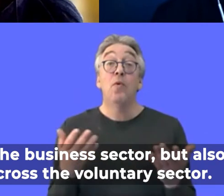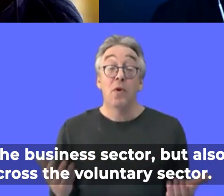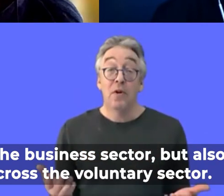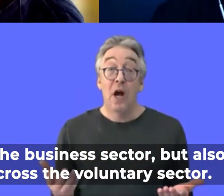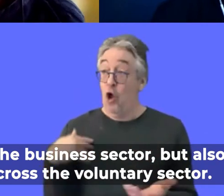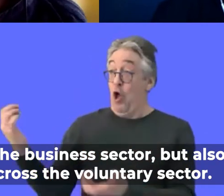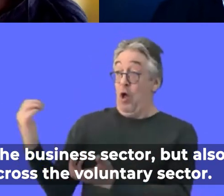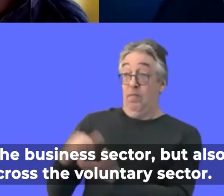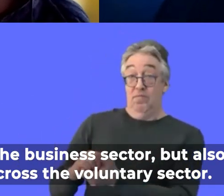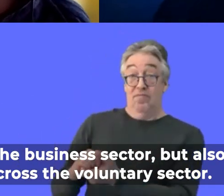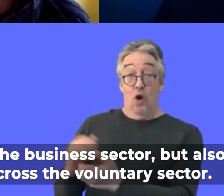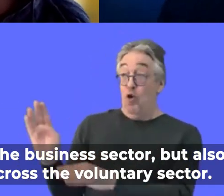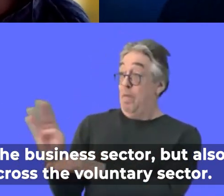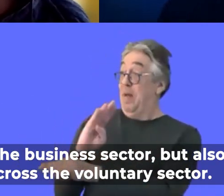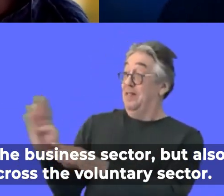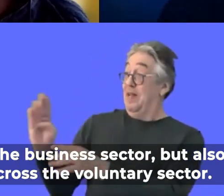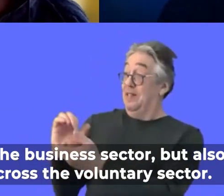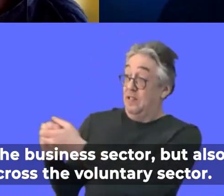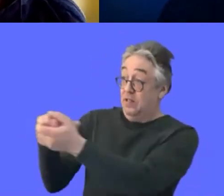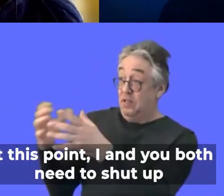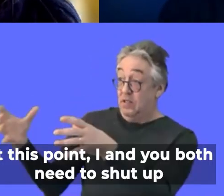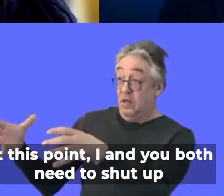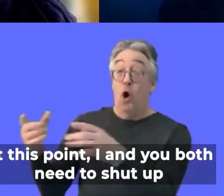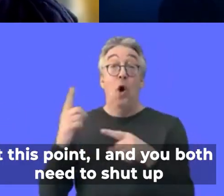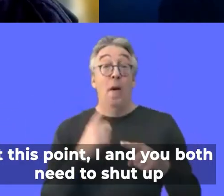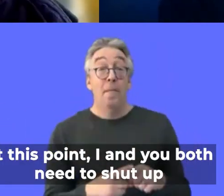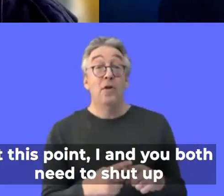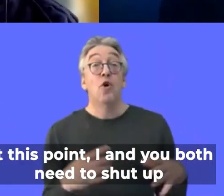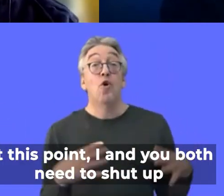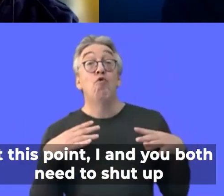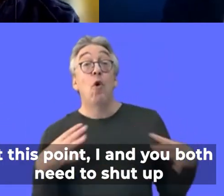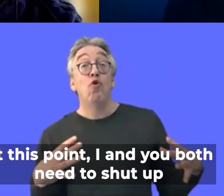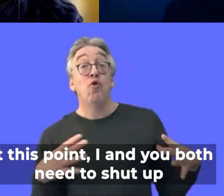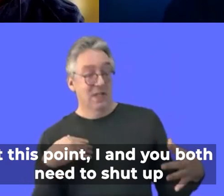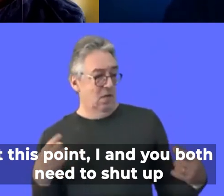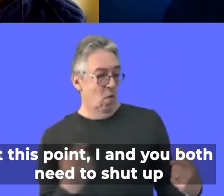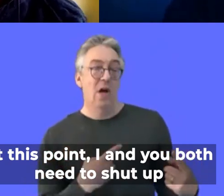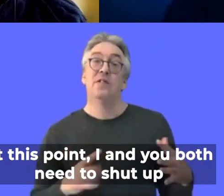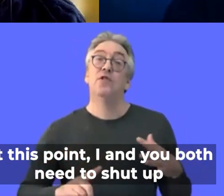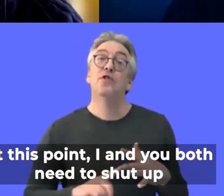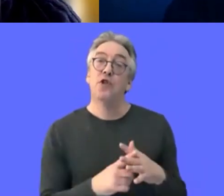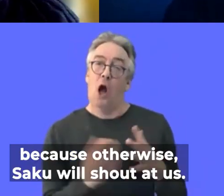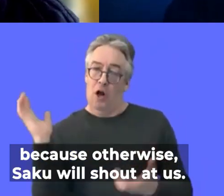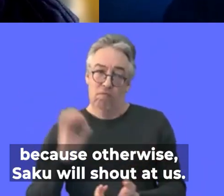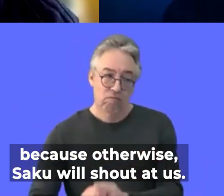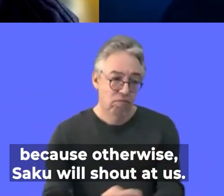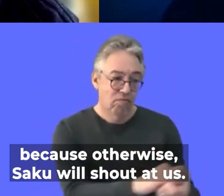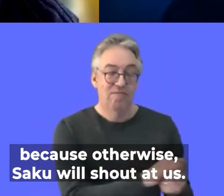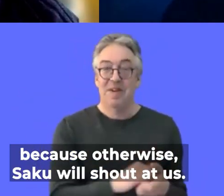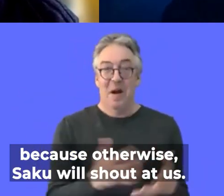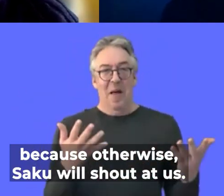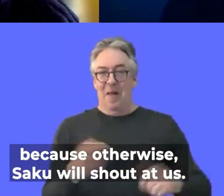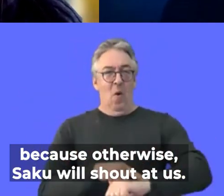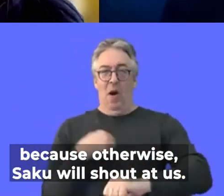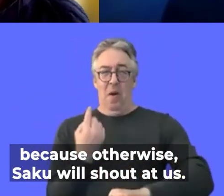business sector but also across the voluntary sector. And at this point, I and you both need to shut up, because otherwise Saku